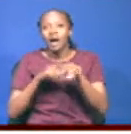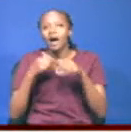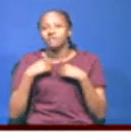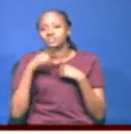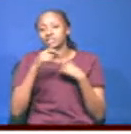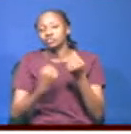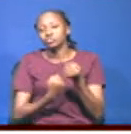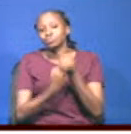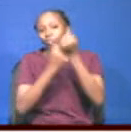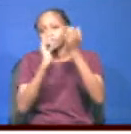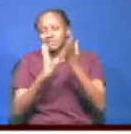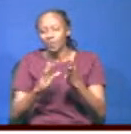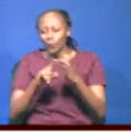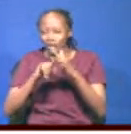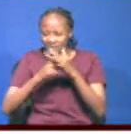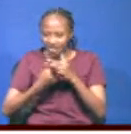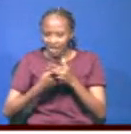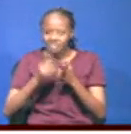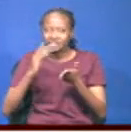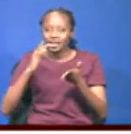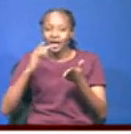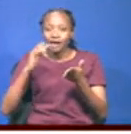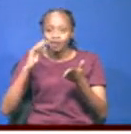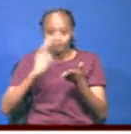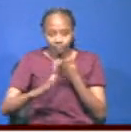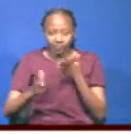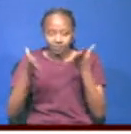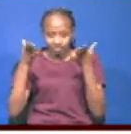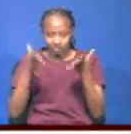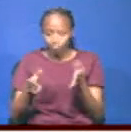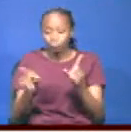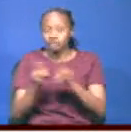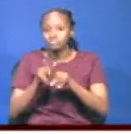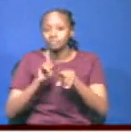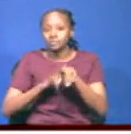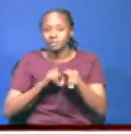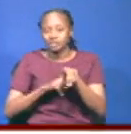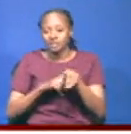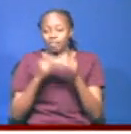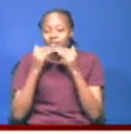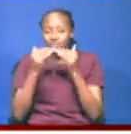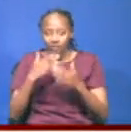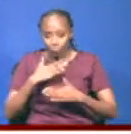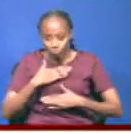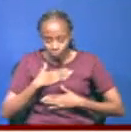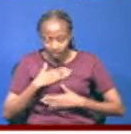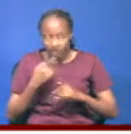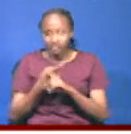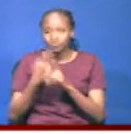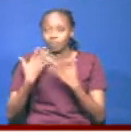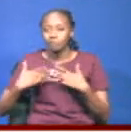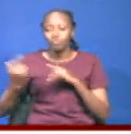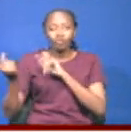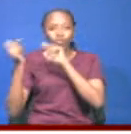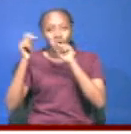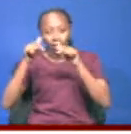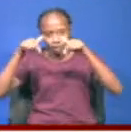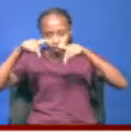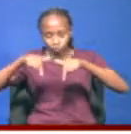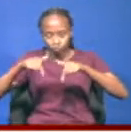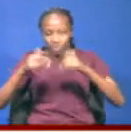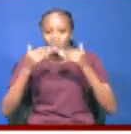started immediately. Once again, Excellency, distinguished guests, I thank you most sincerely for sparing your time to be with us today. Thank you very